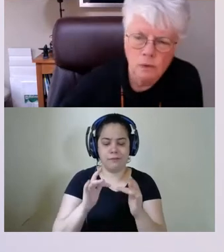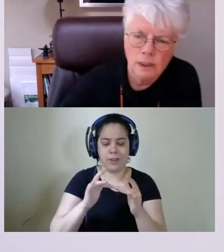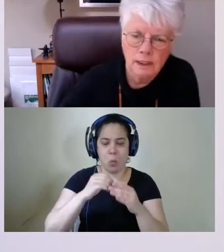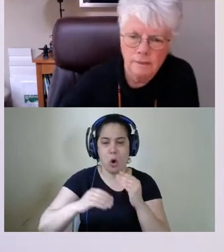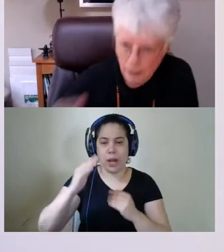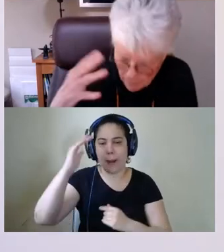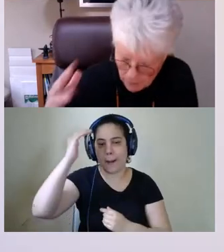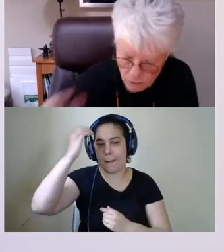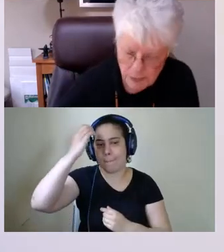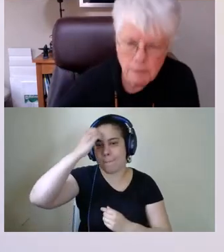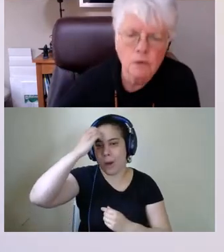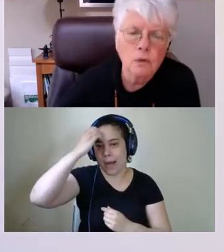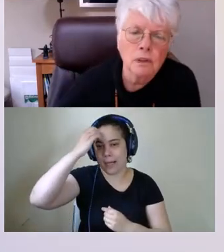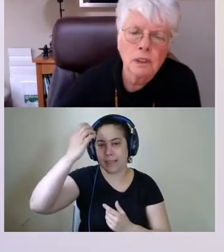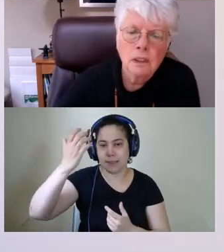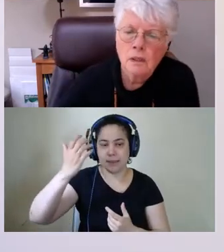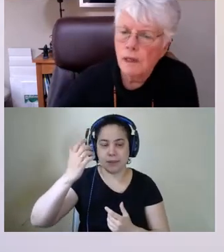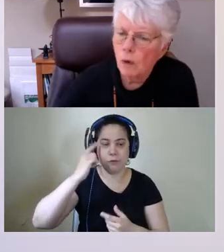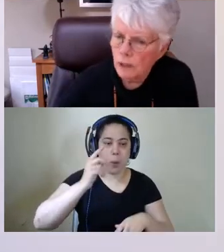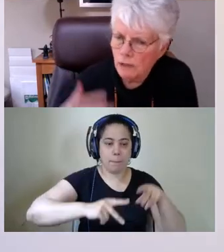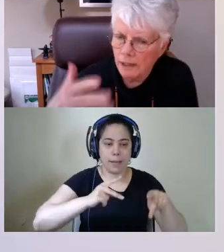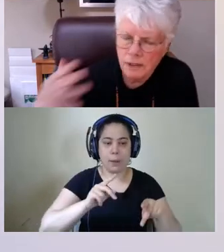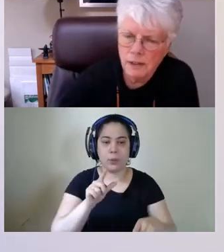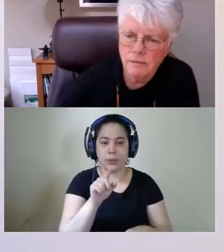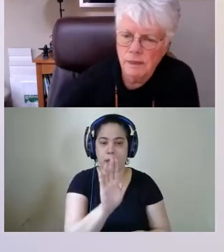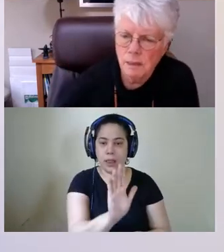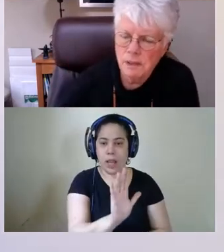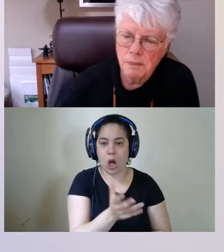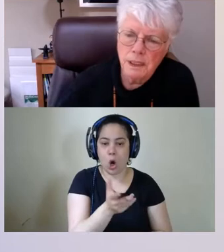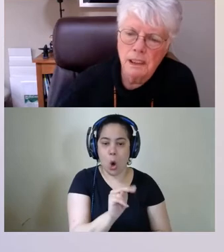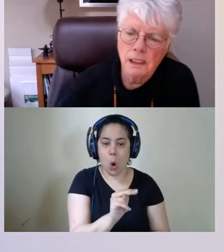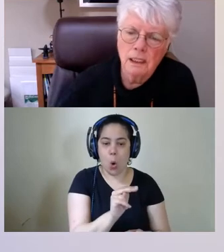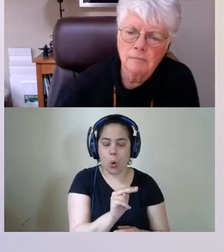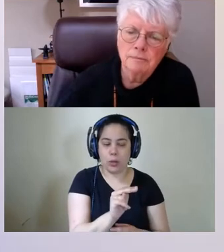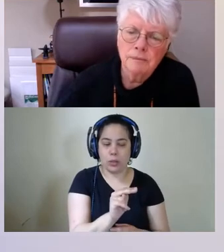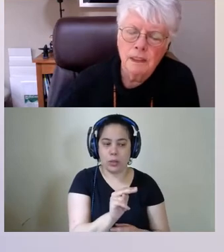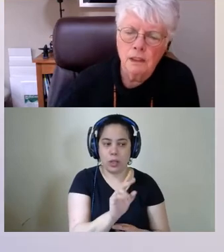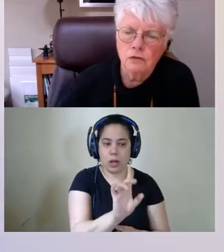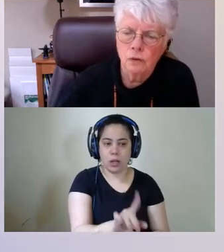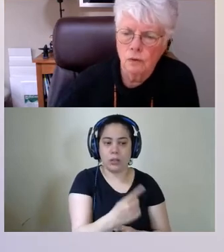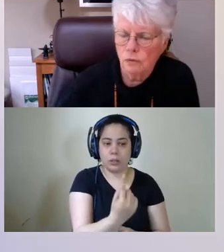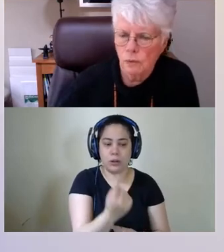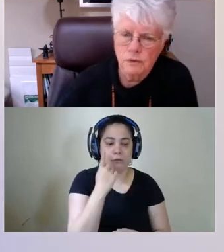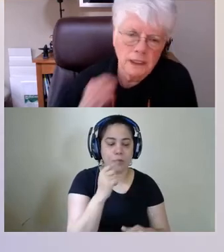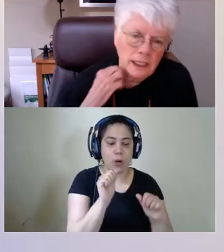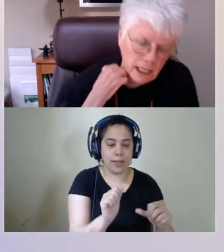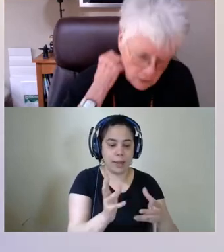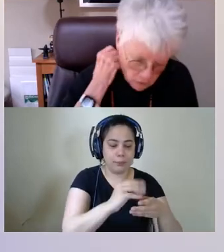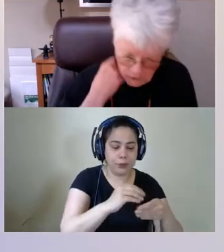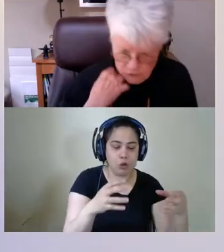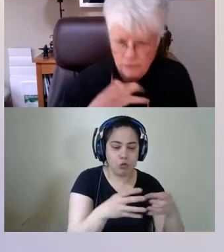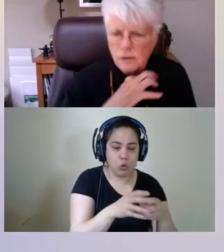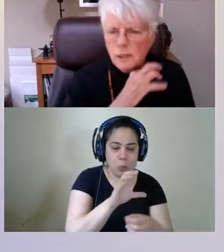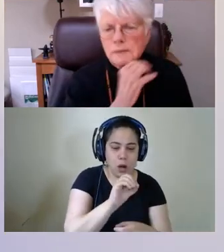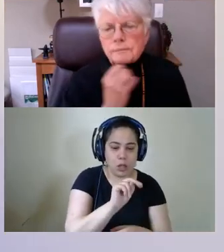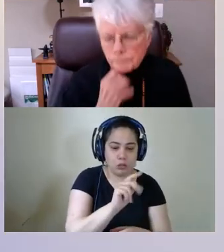who, and these people who are the only criteria for them to be the controls was that they had no